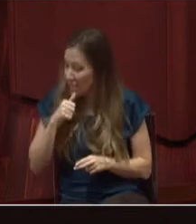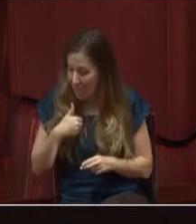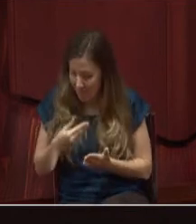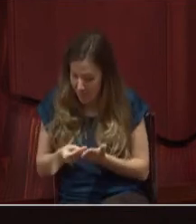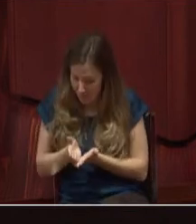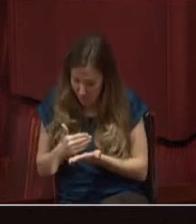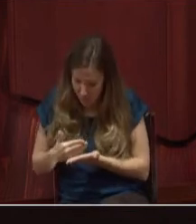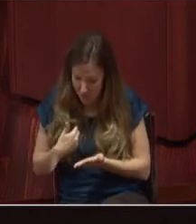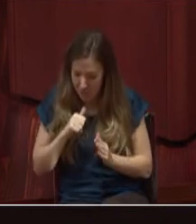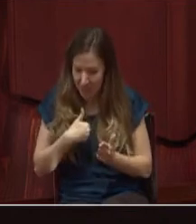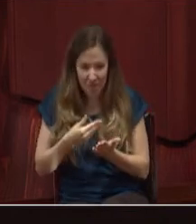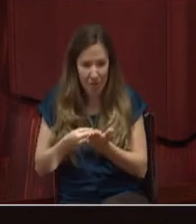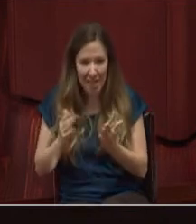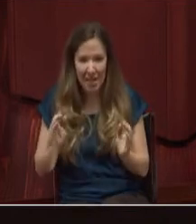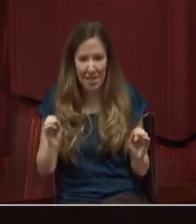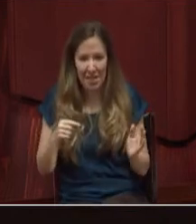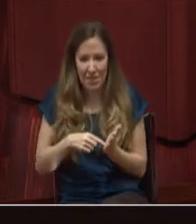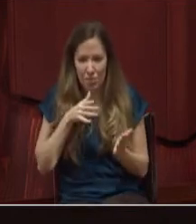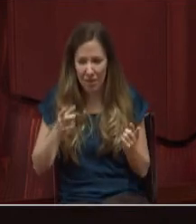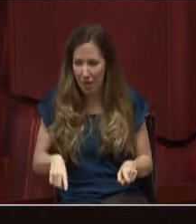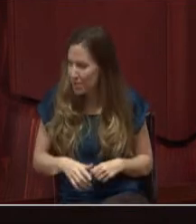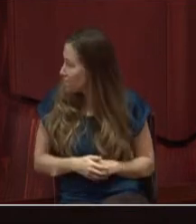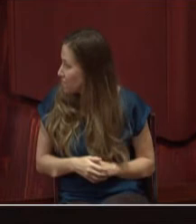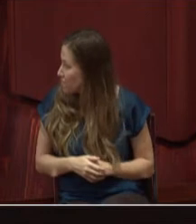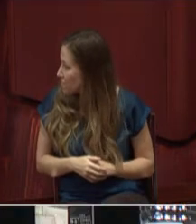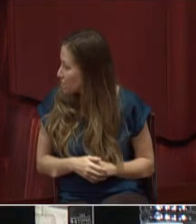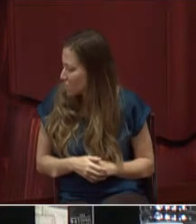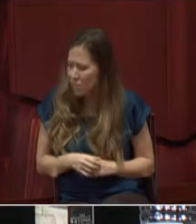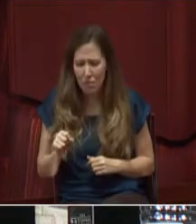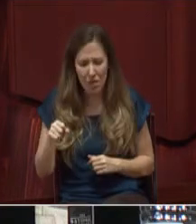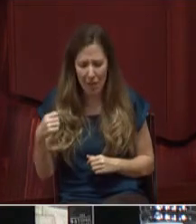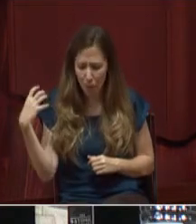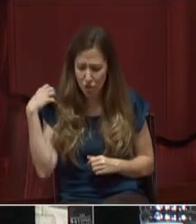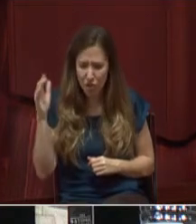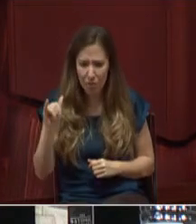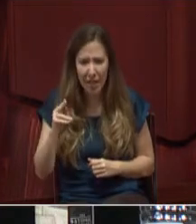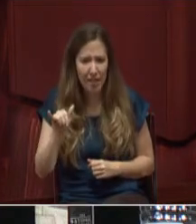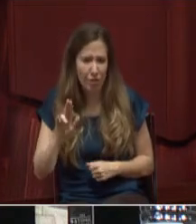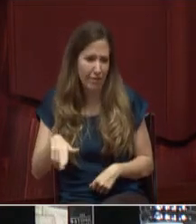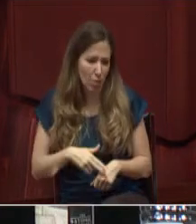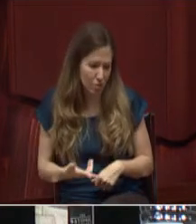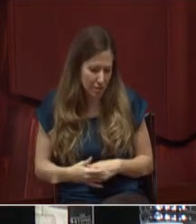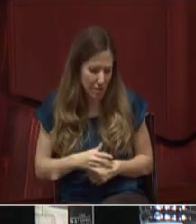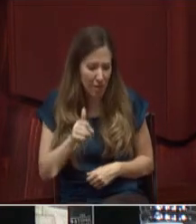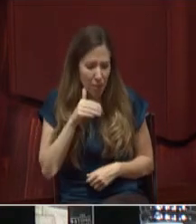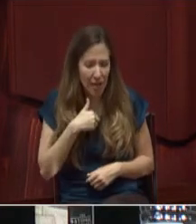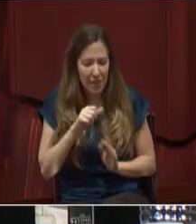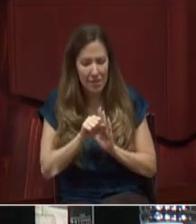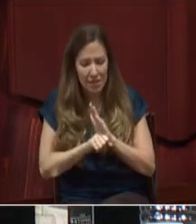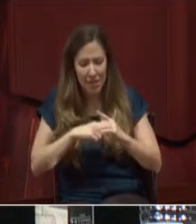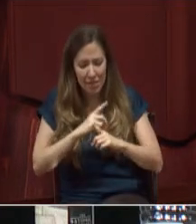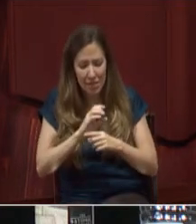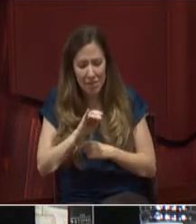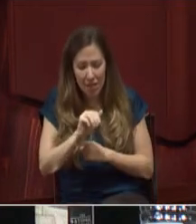some of these things would never have happened. Well, it was chaired, of course, like everything else, the committee was by Henry. You would have State, Defense, CIA,